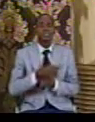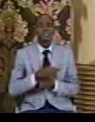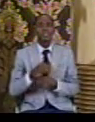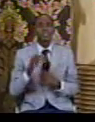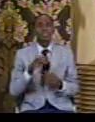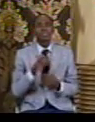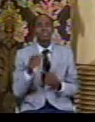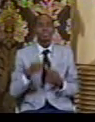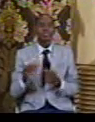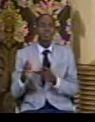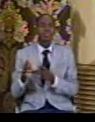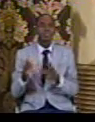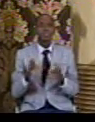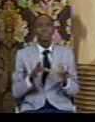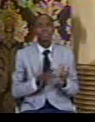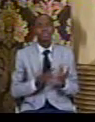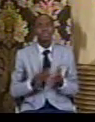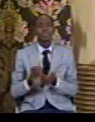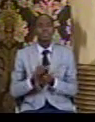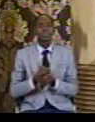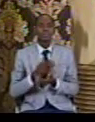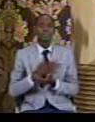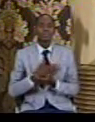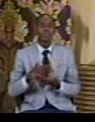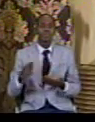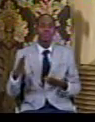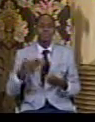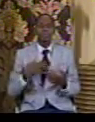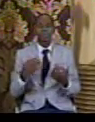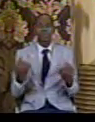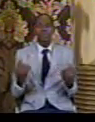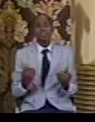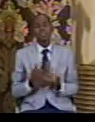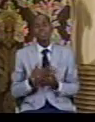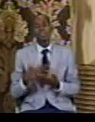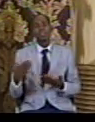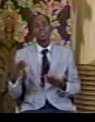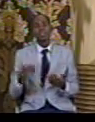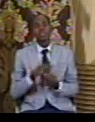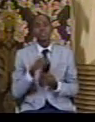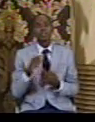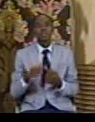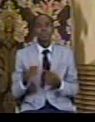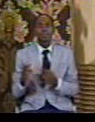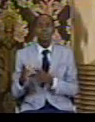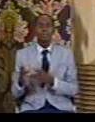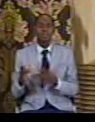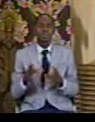never. When Jesus washed my sins